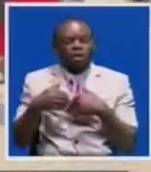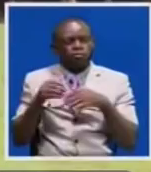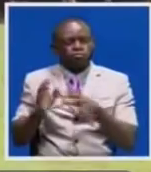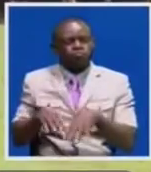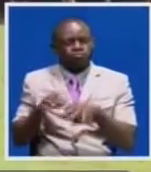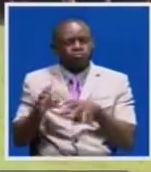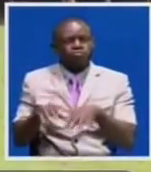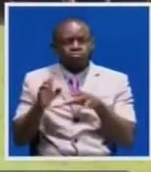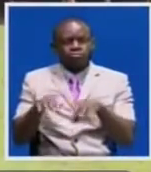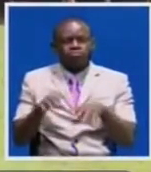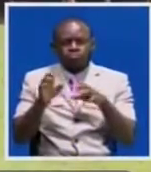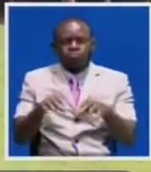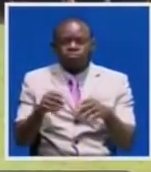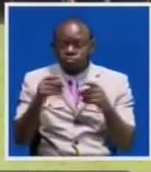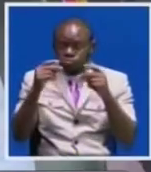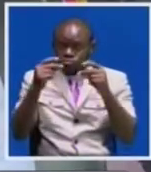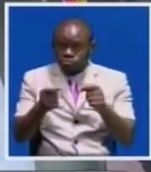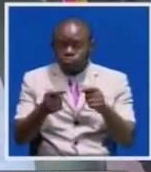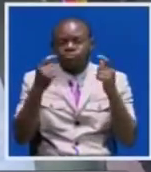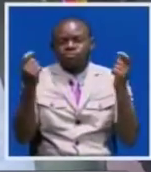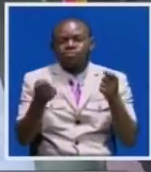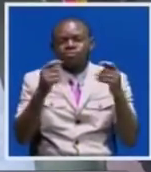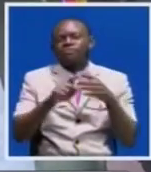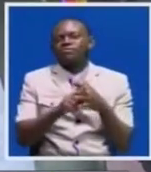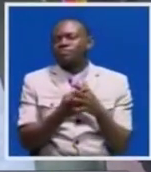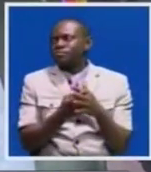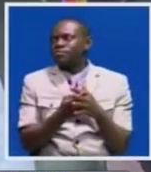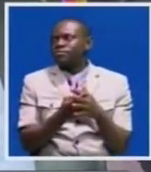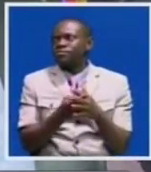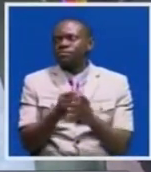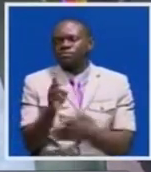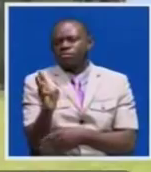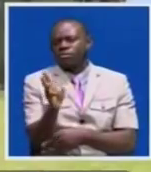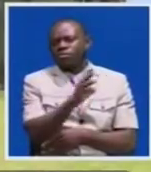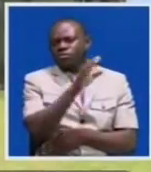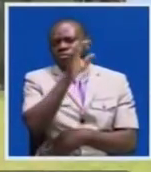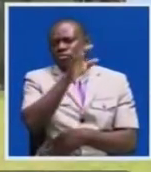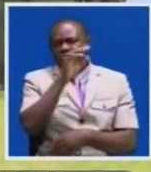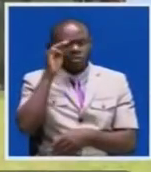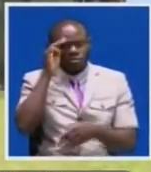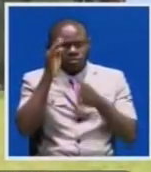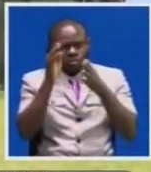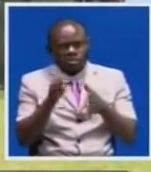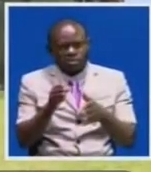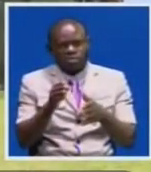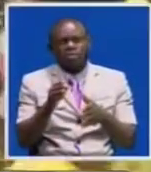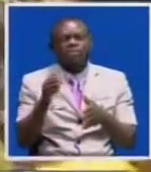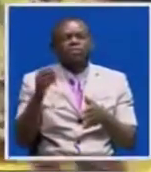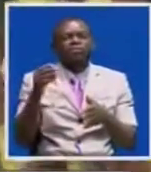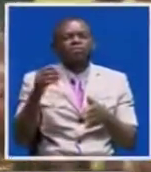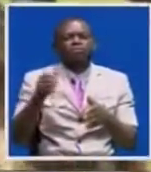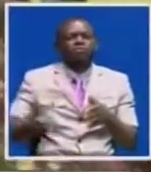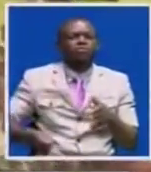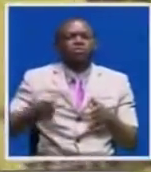the celebrations. Western Province Minister Richard Kapita was the guest of honor. He wants the